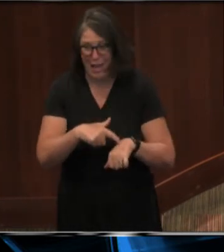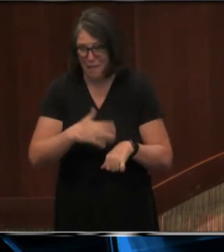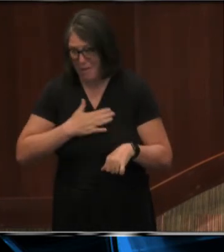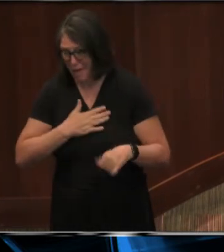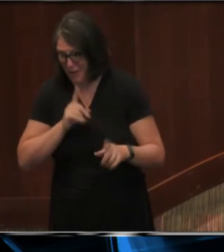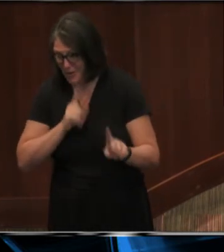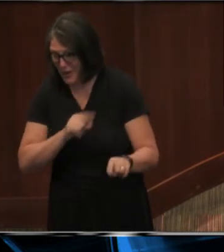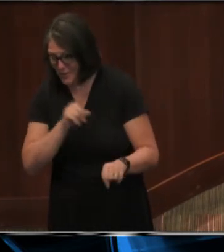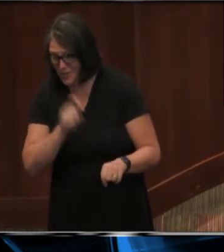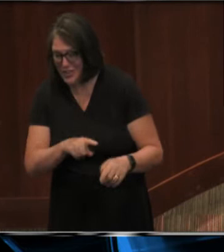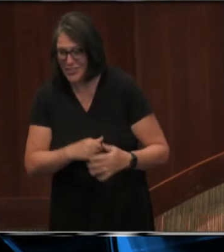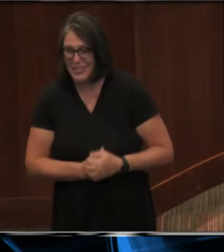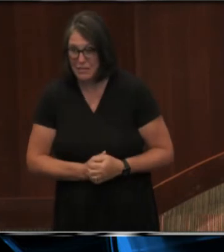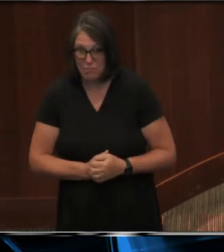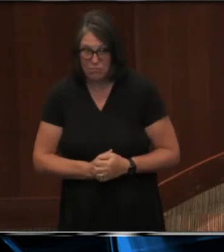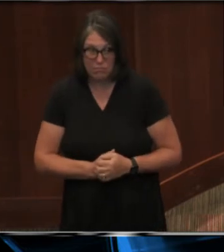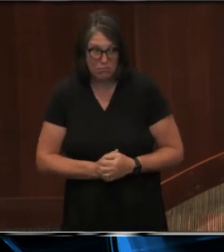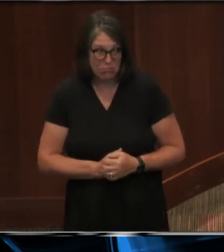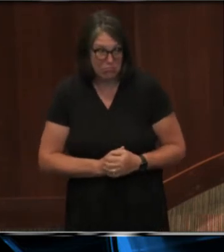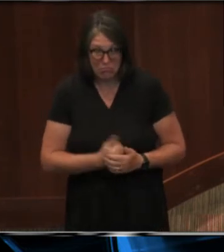any questions. Question?